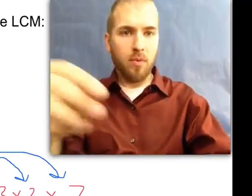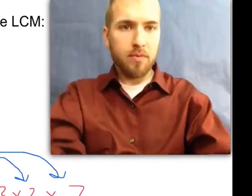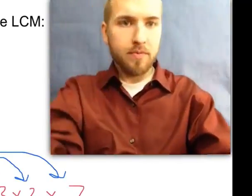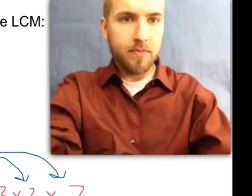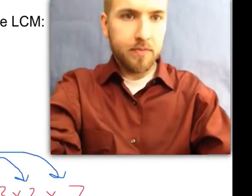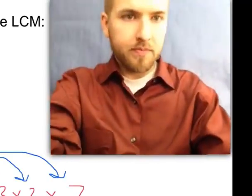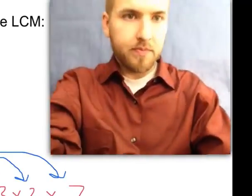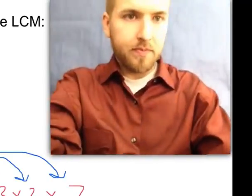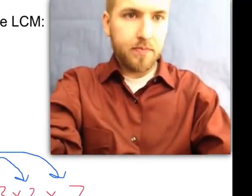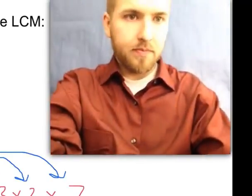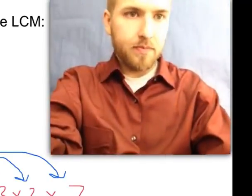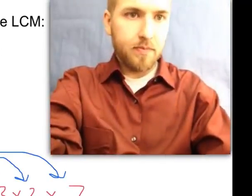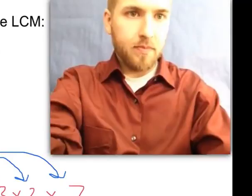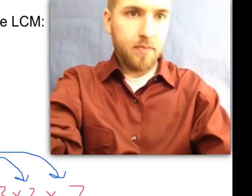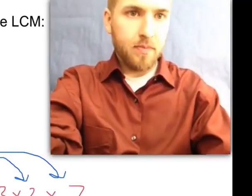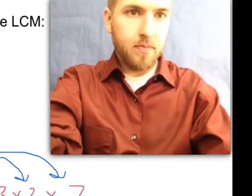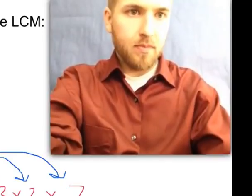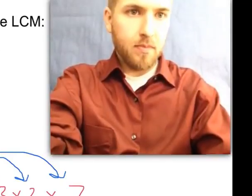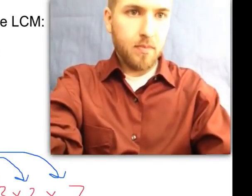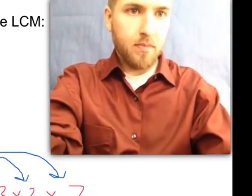12 times 7 is